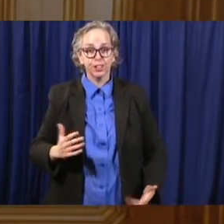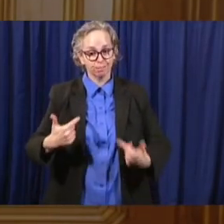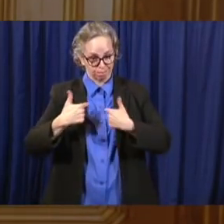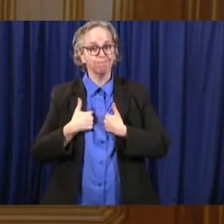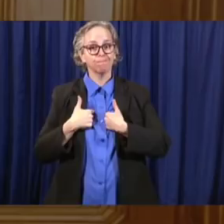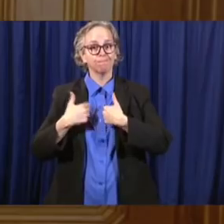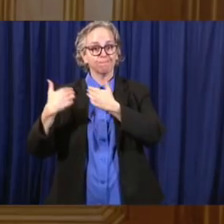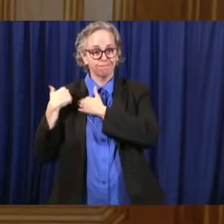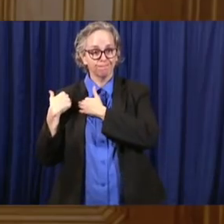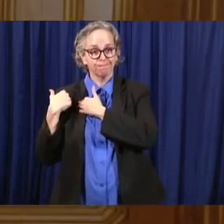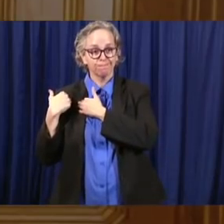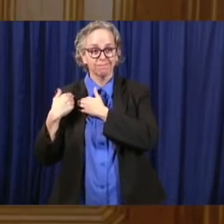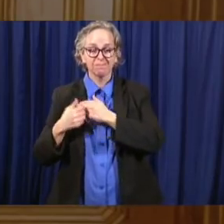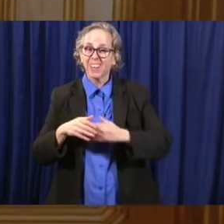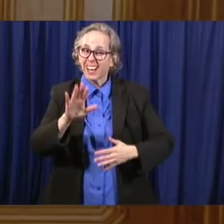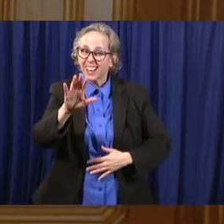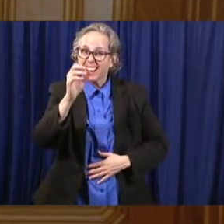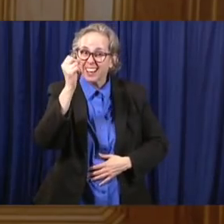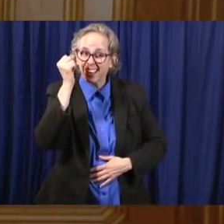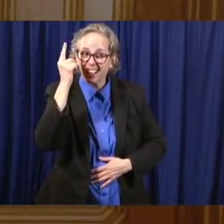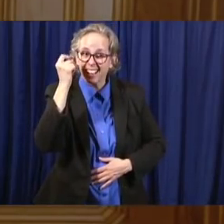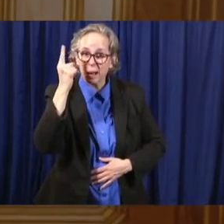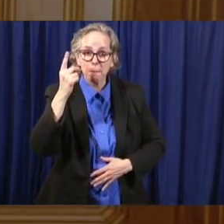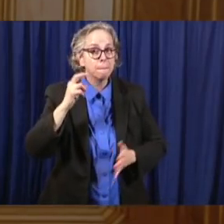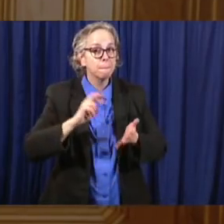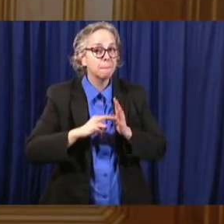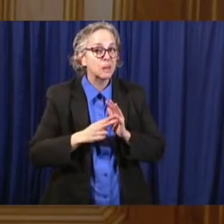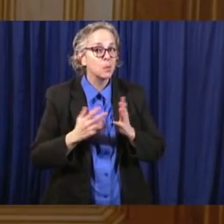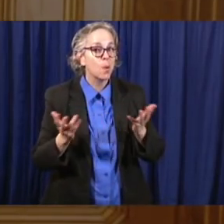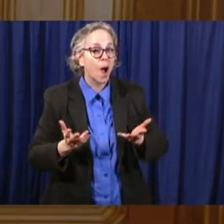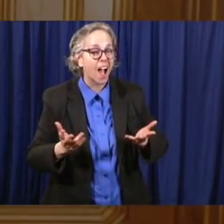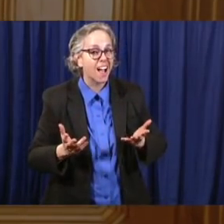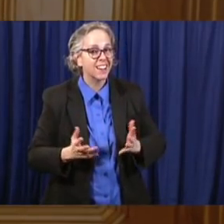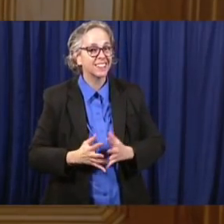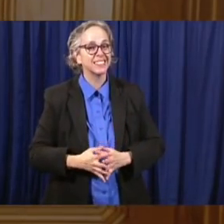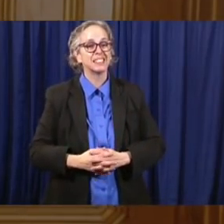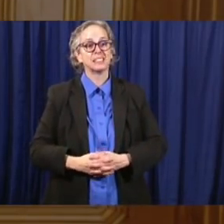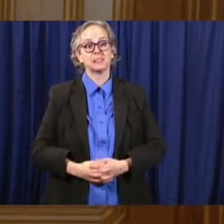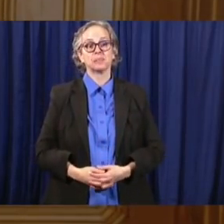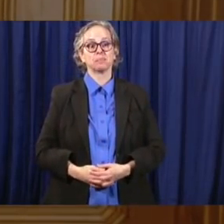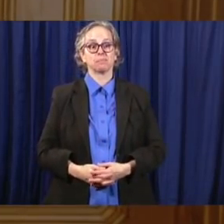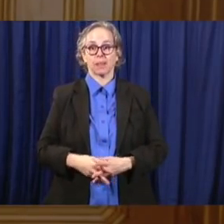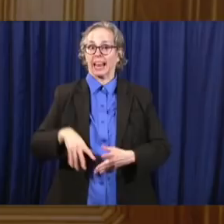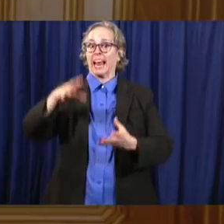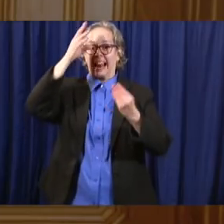What that also means, though, is sometimes we're putting information out,